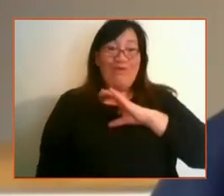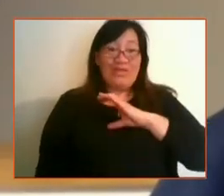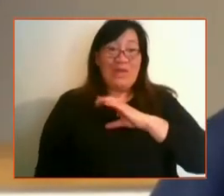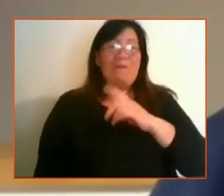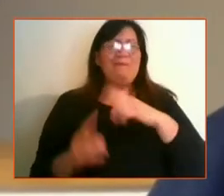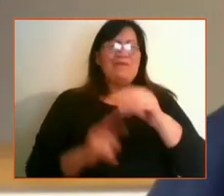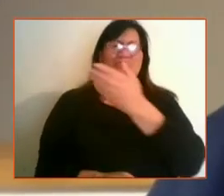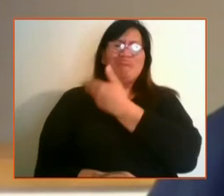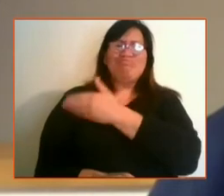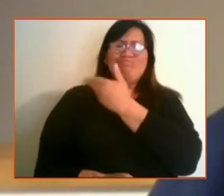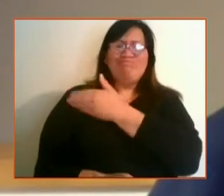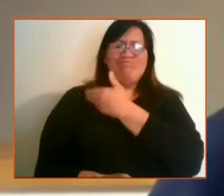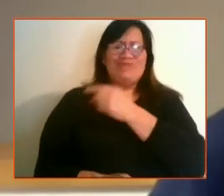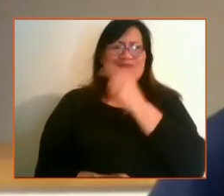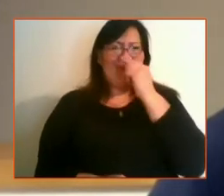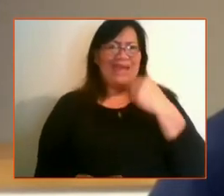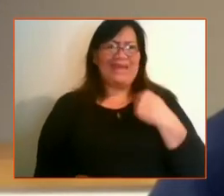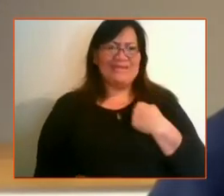are